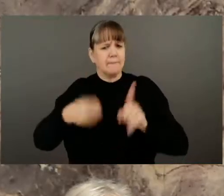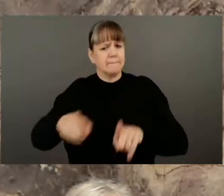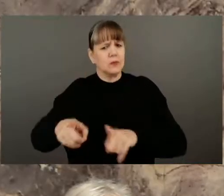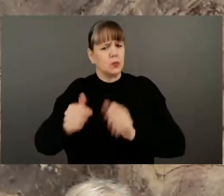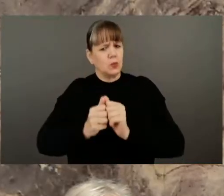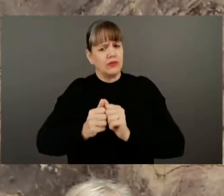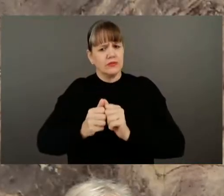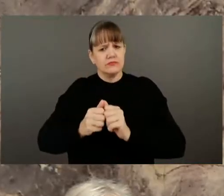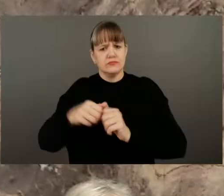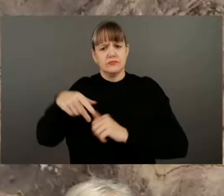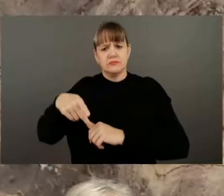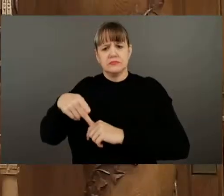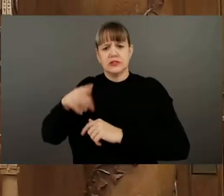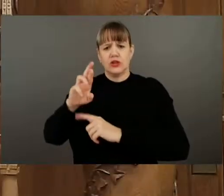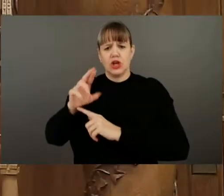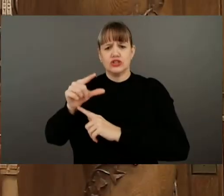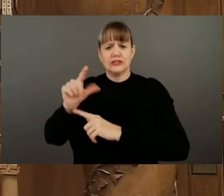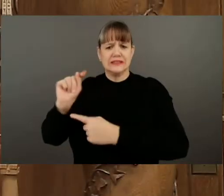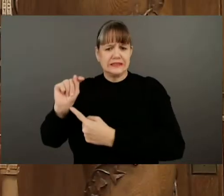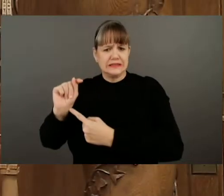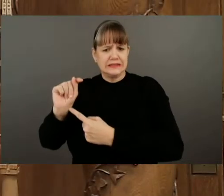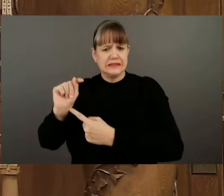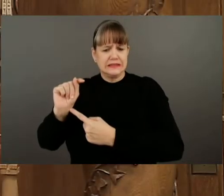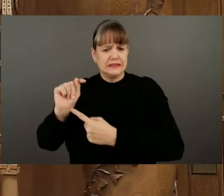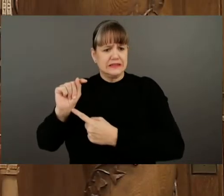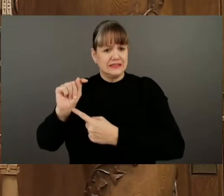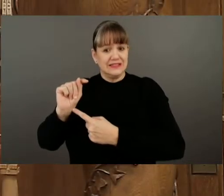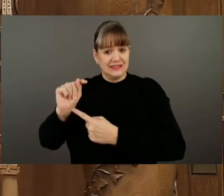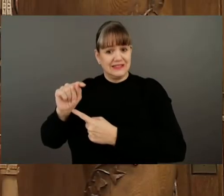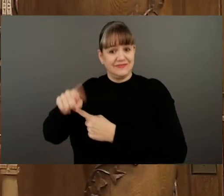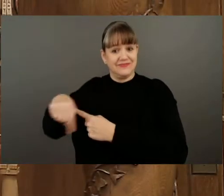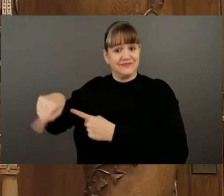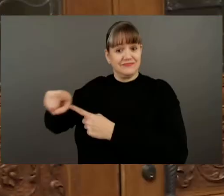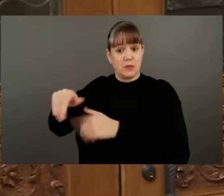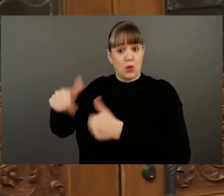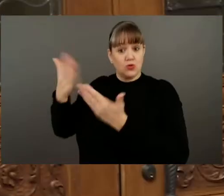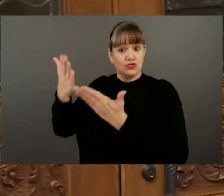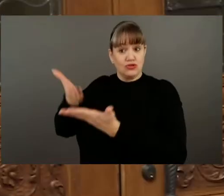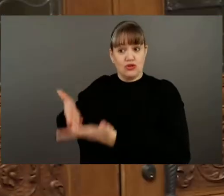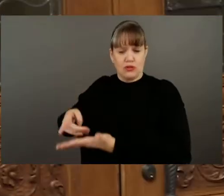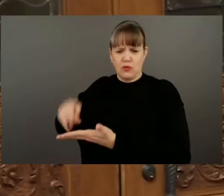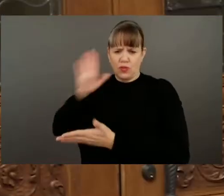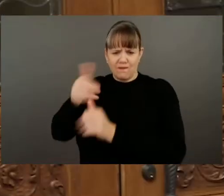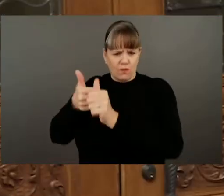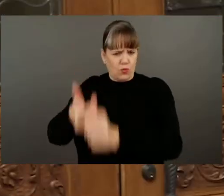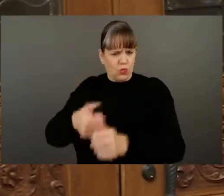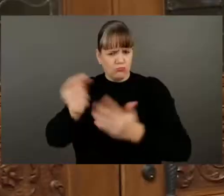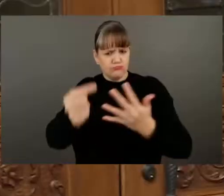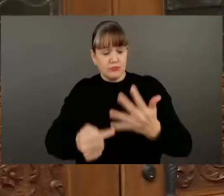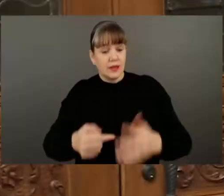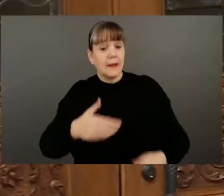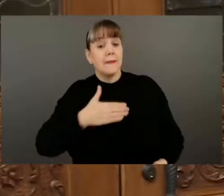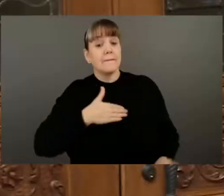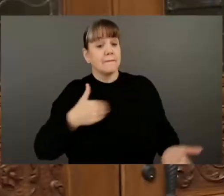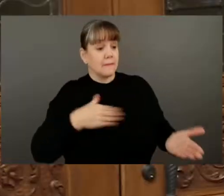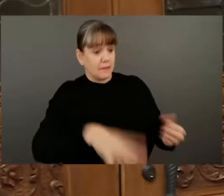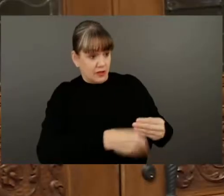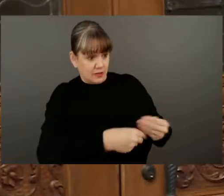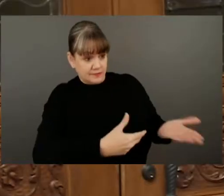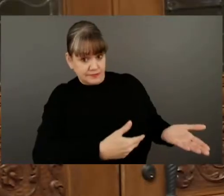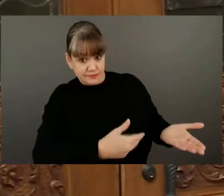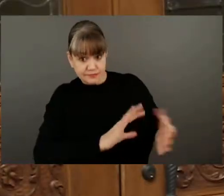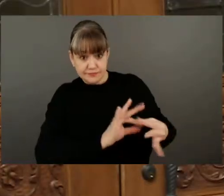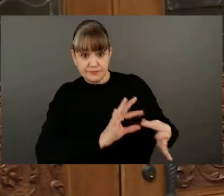proposal. Member supplemental. Thank you, Mr. Speaker. I would submit that if we're sacrificing